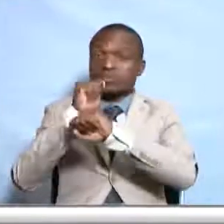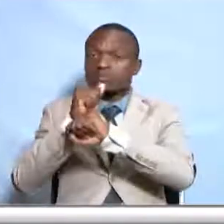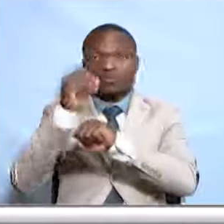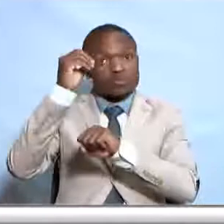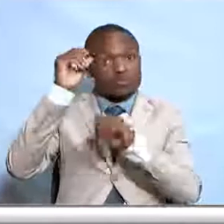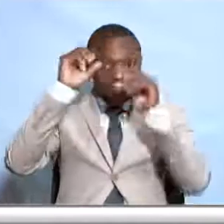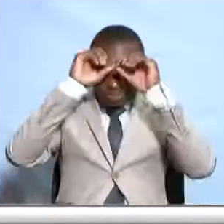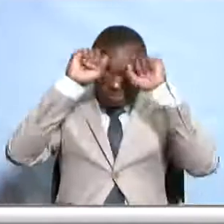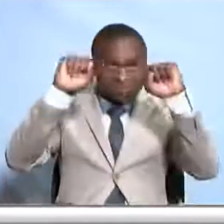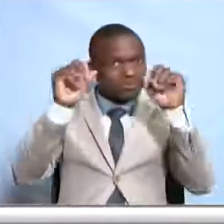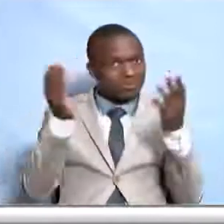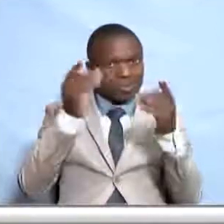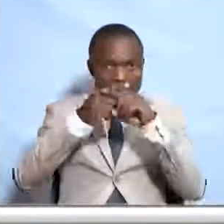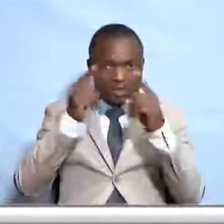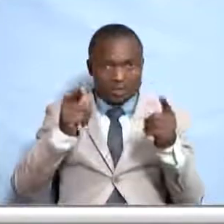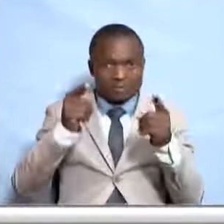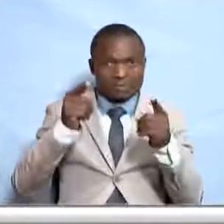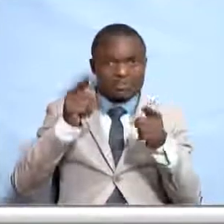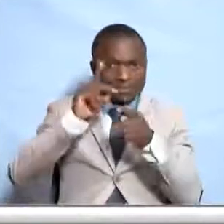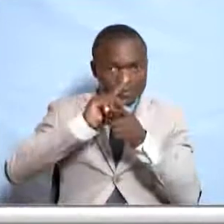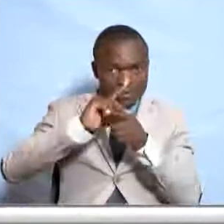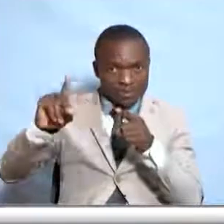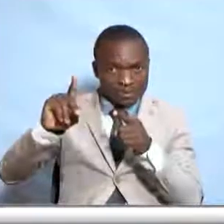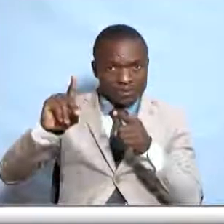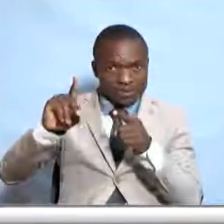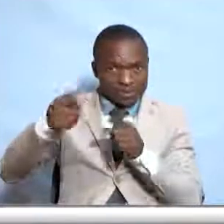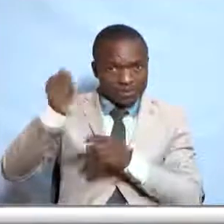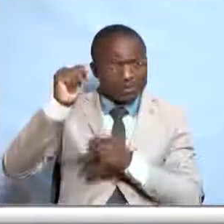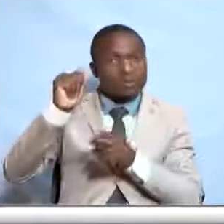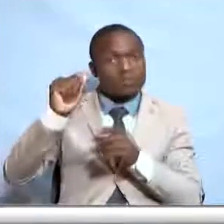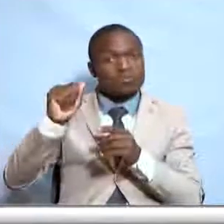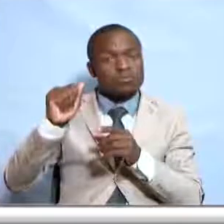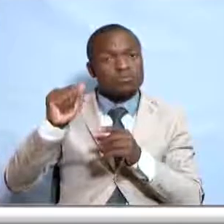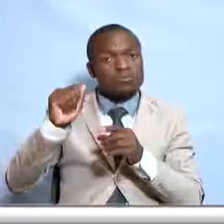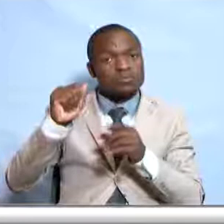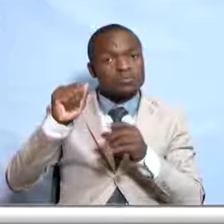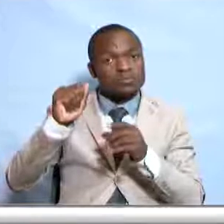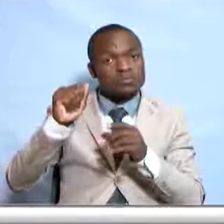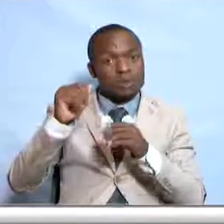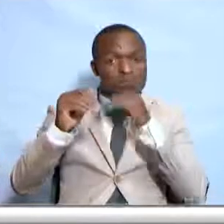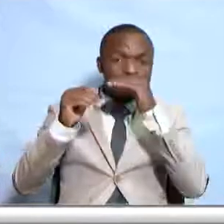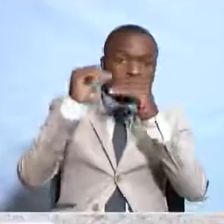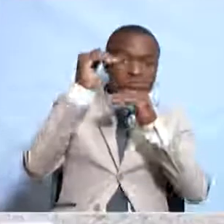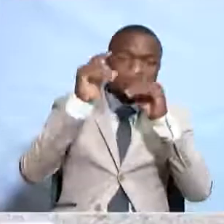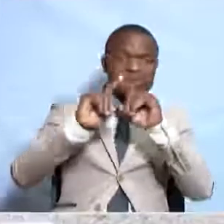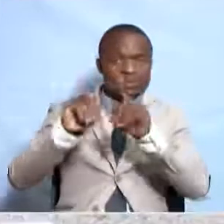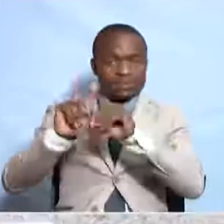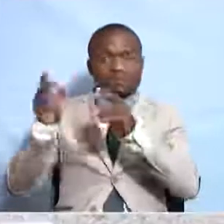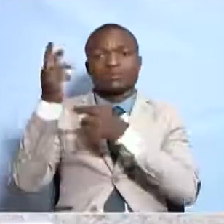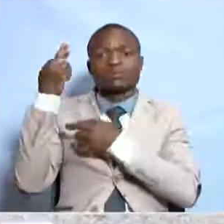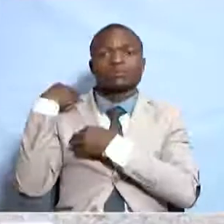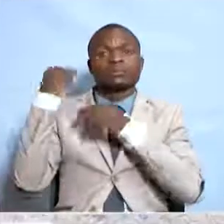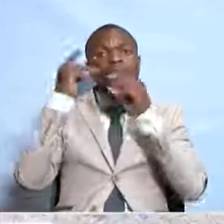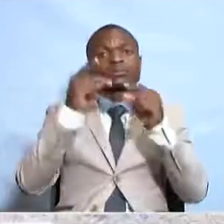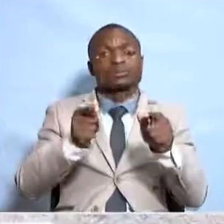President, but a career civil servant who has risen through different functions until they reach